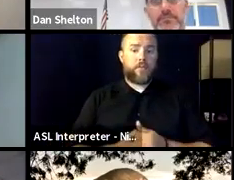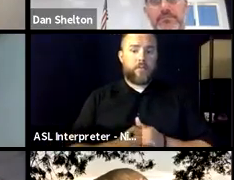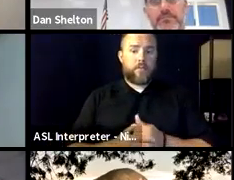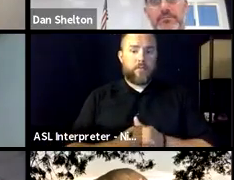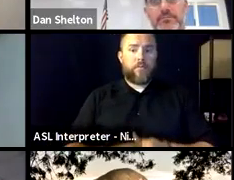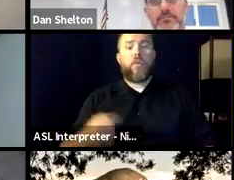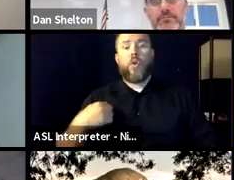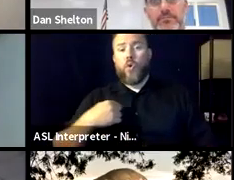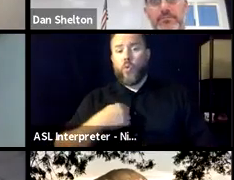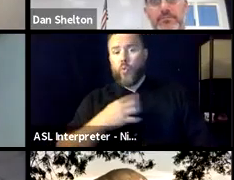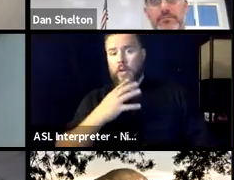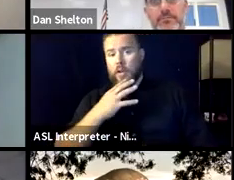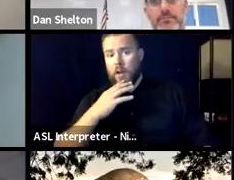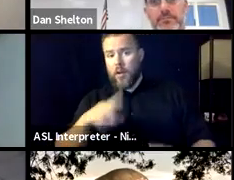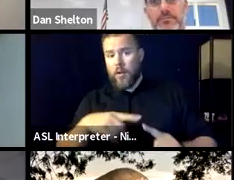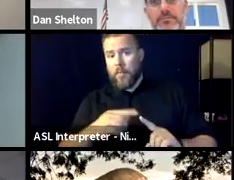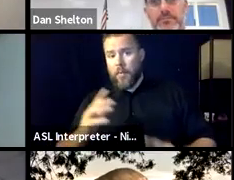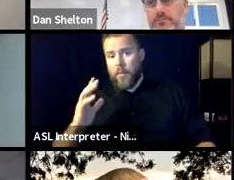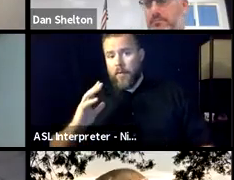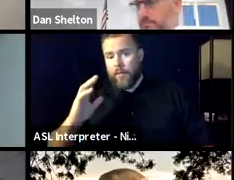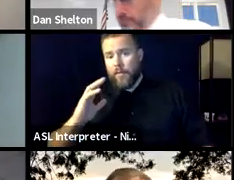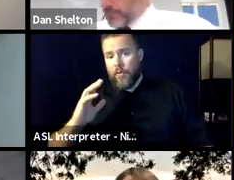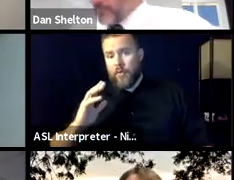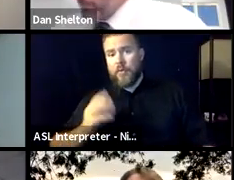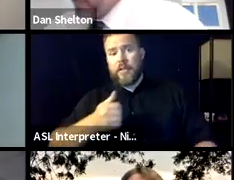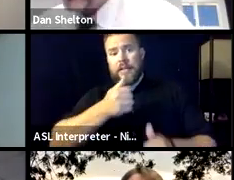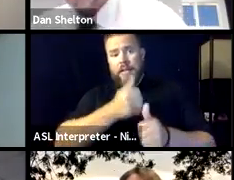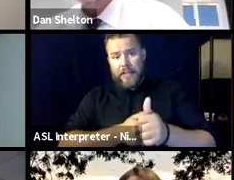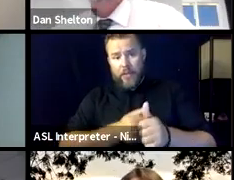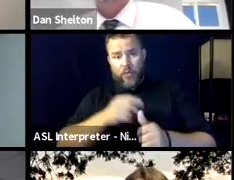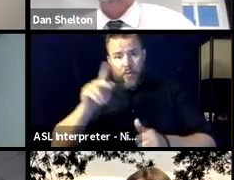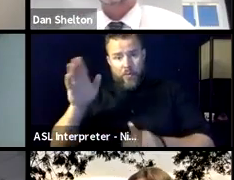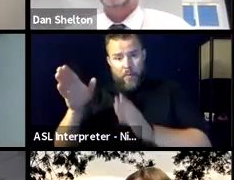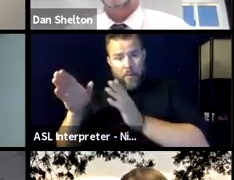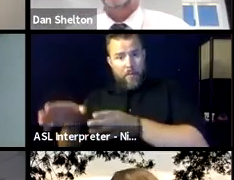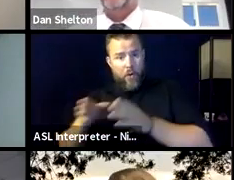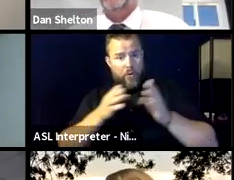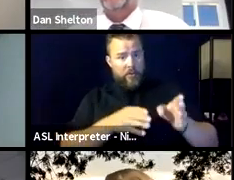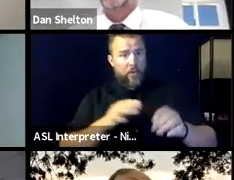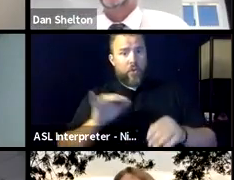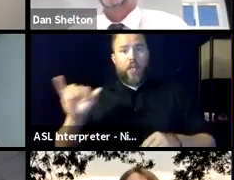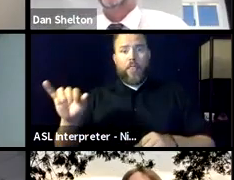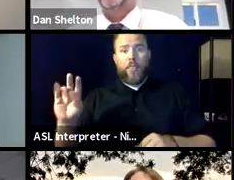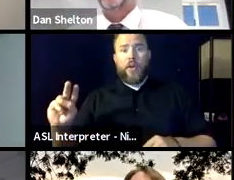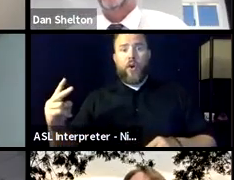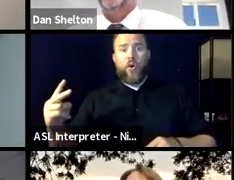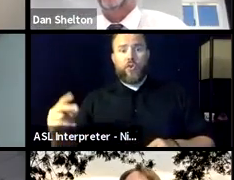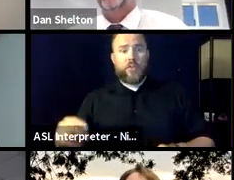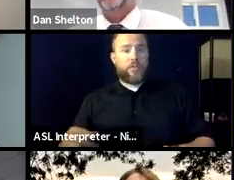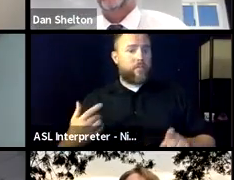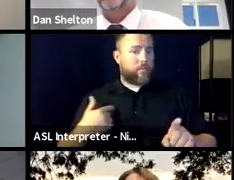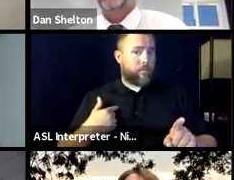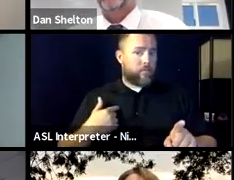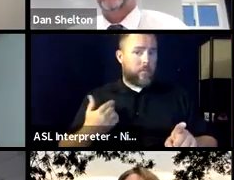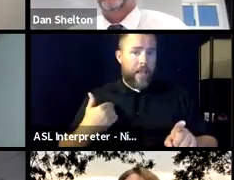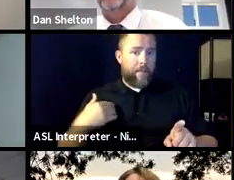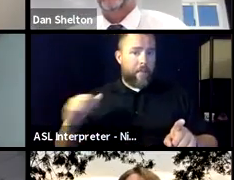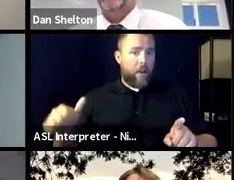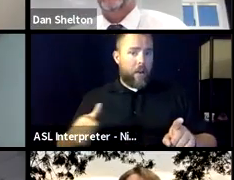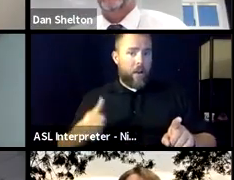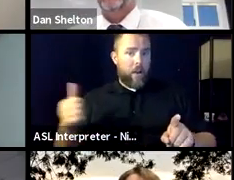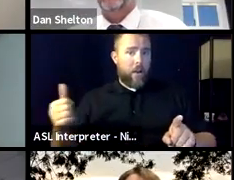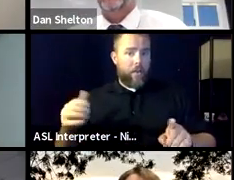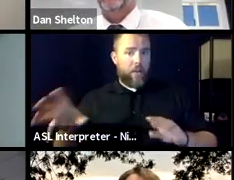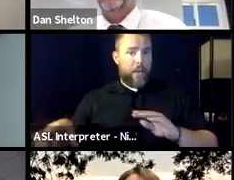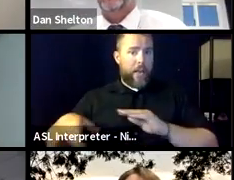we did discuss that previously each person was the other person's alternate. So do we have anyone, Mrs.